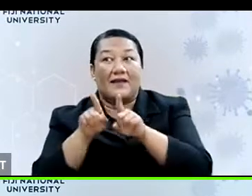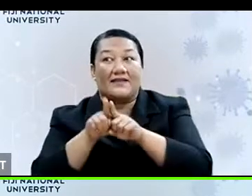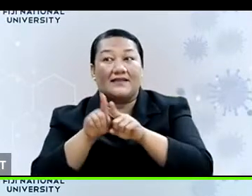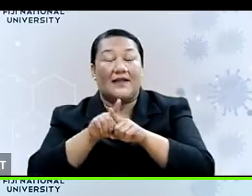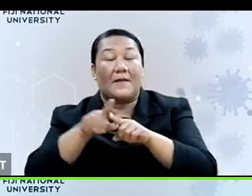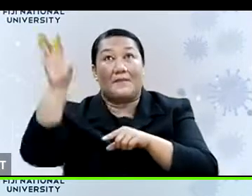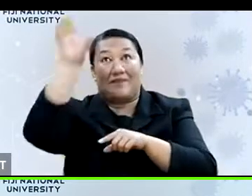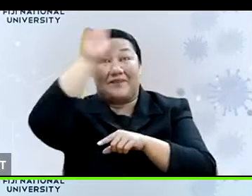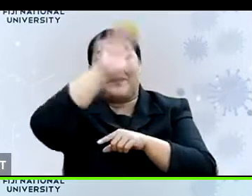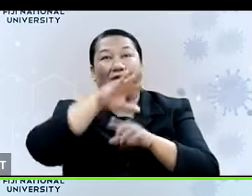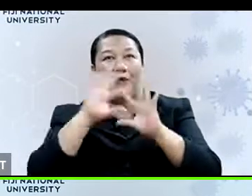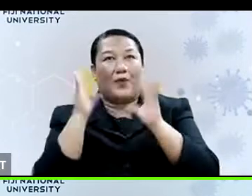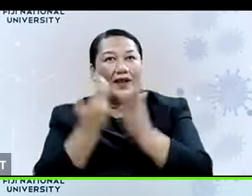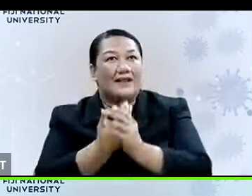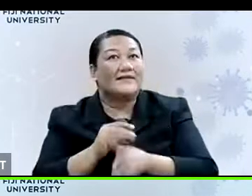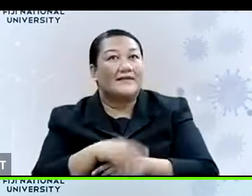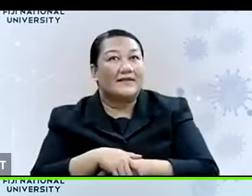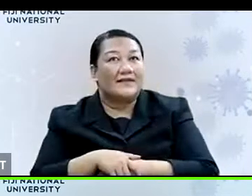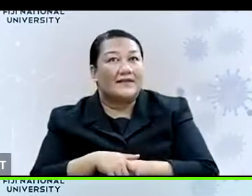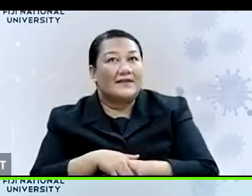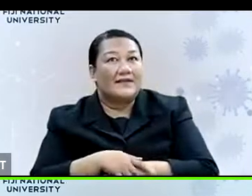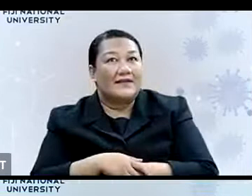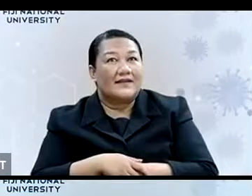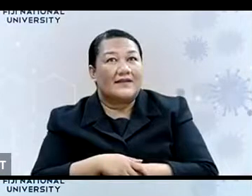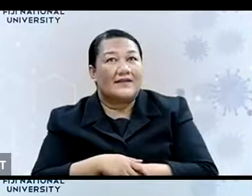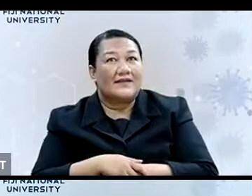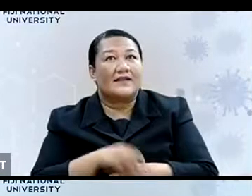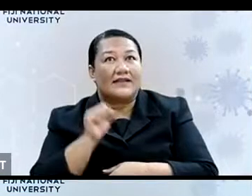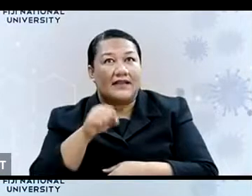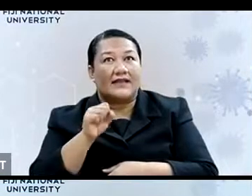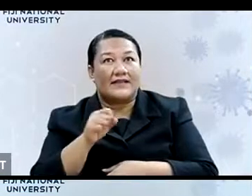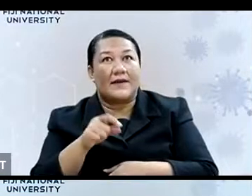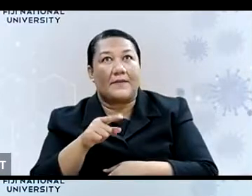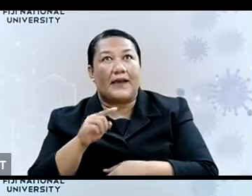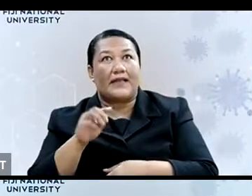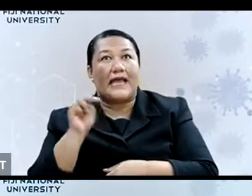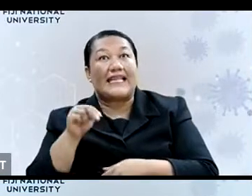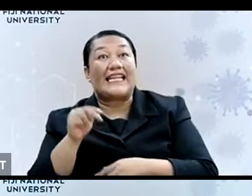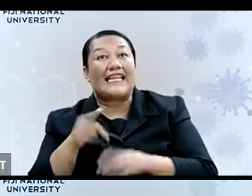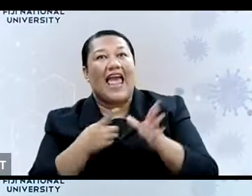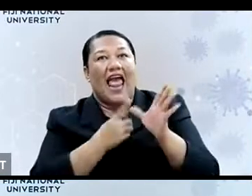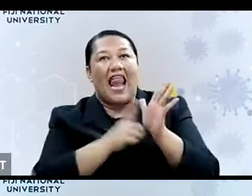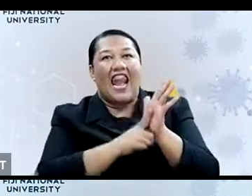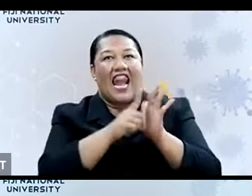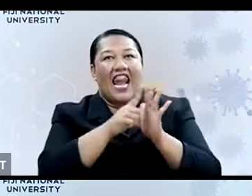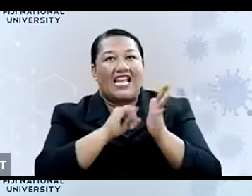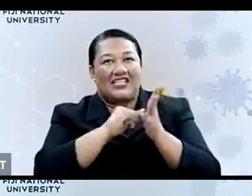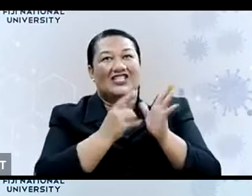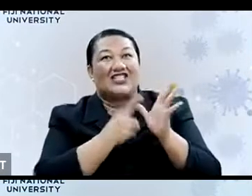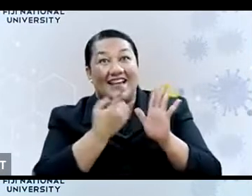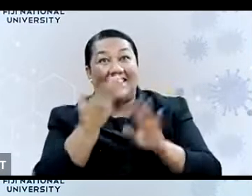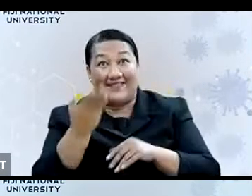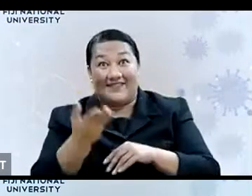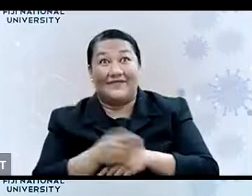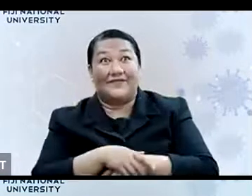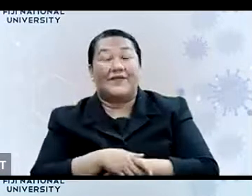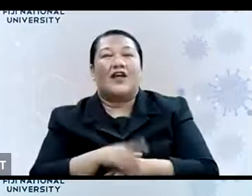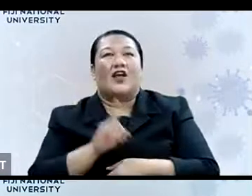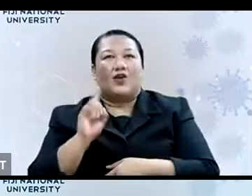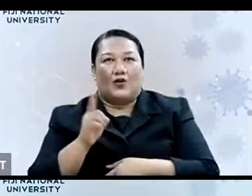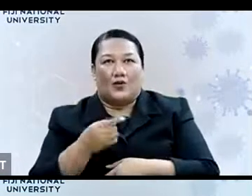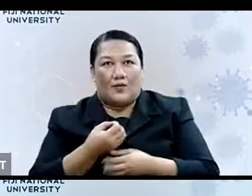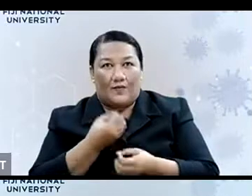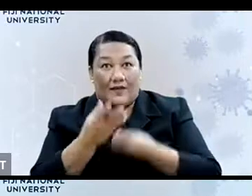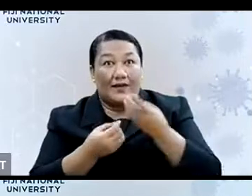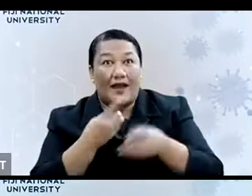very confident of that. And I'll hand over to Alicia from a public health perspective. Yeah, thank you. So people have